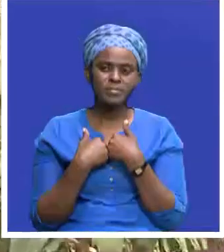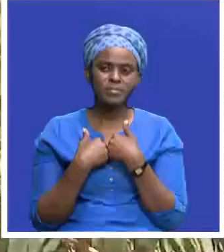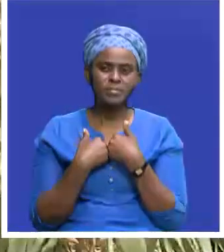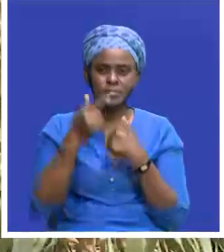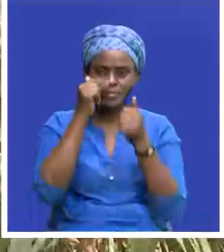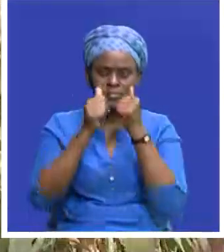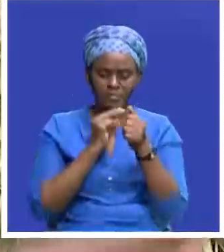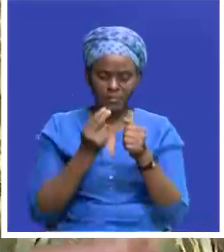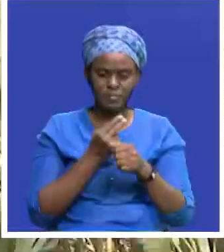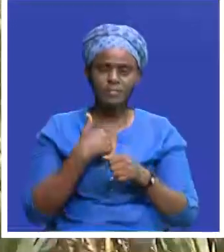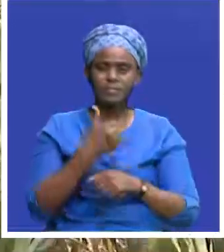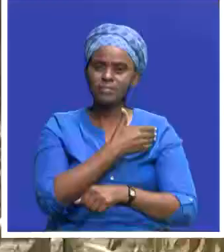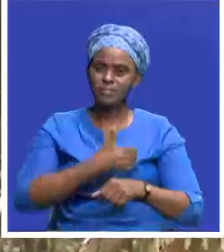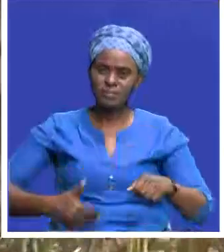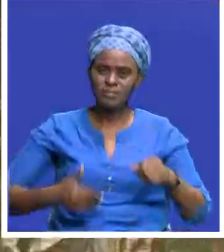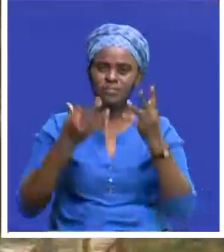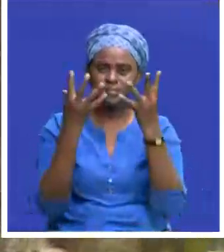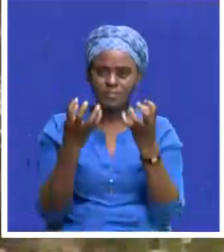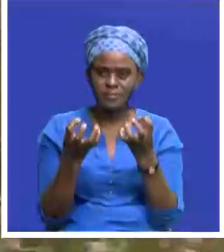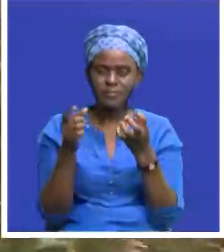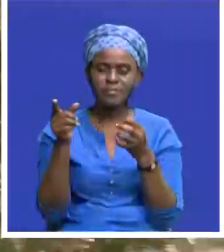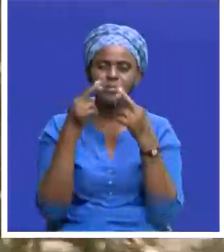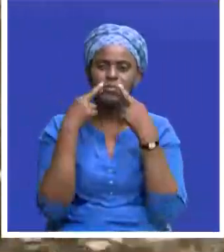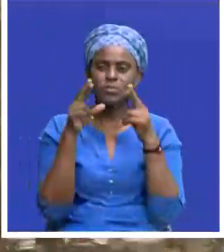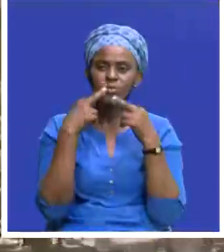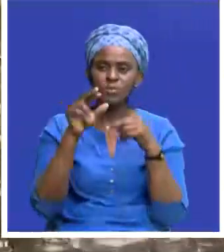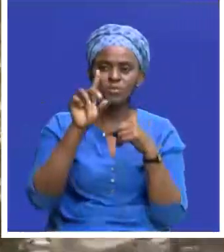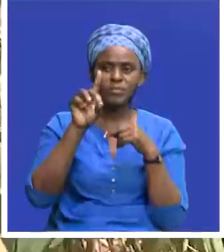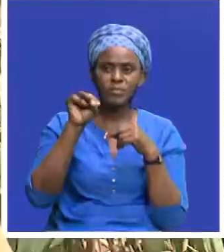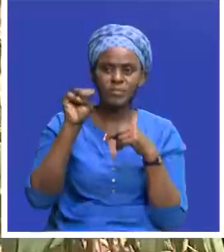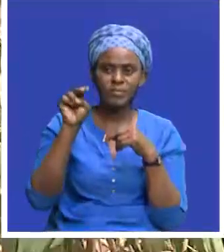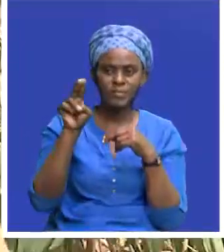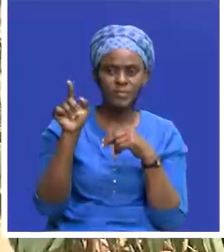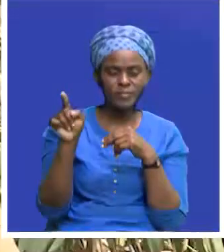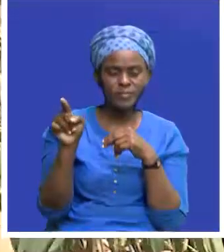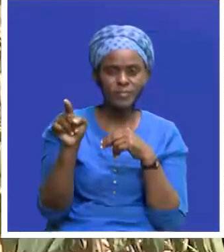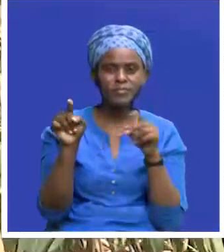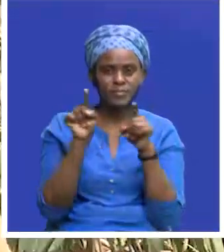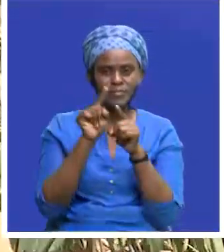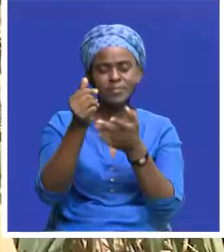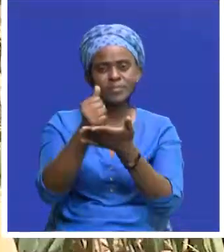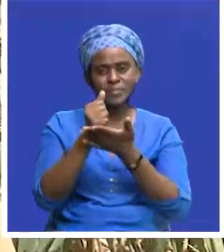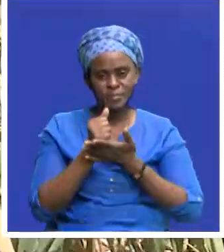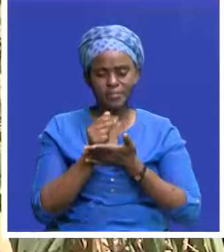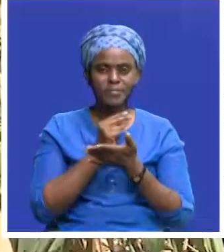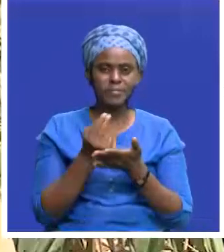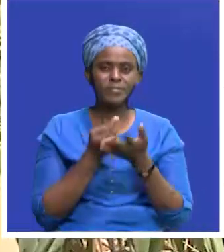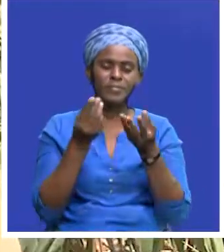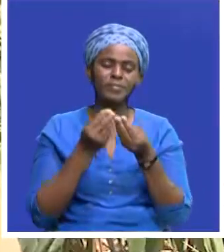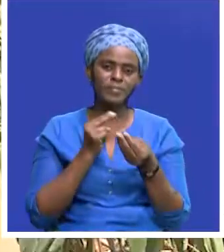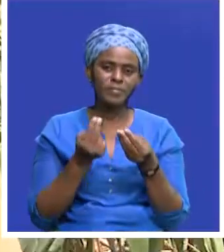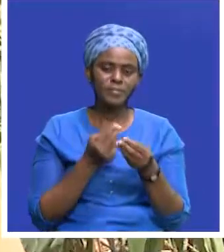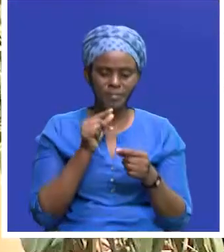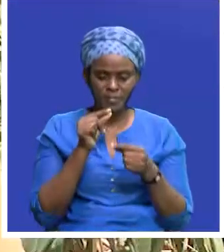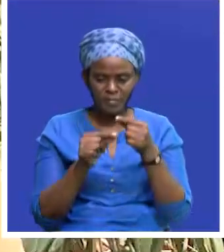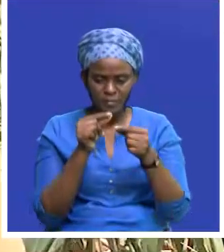dry spell we had, these are the results. The Disaster Management and Mitigation Unit came to our aid. They gave us seed